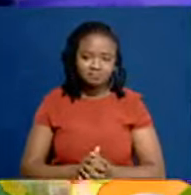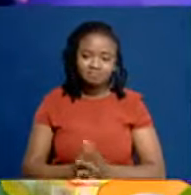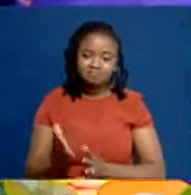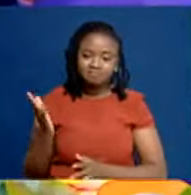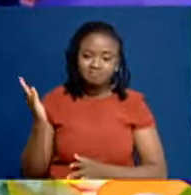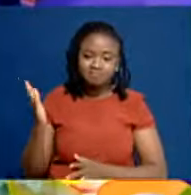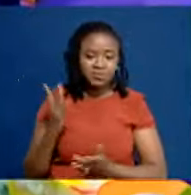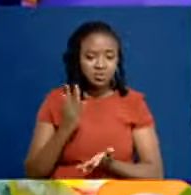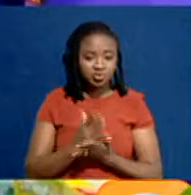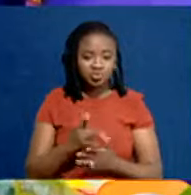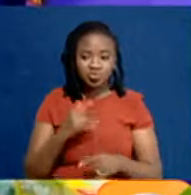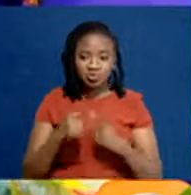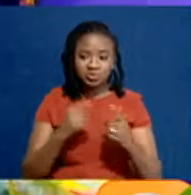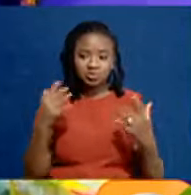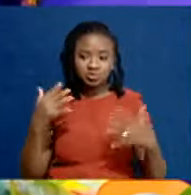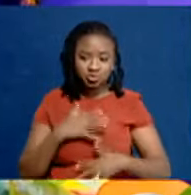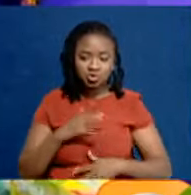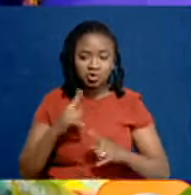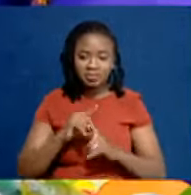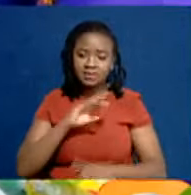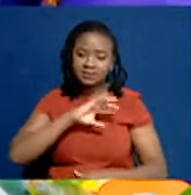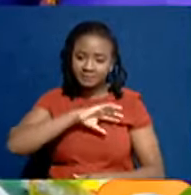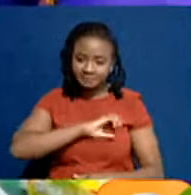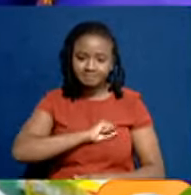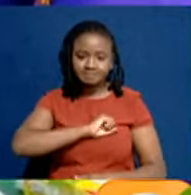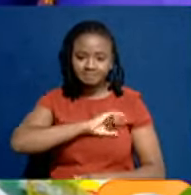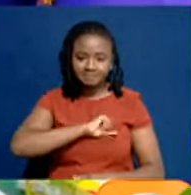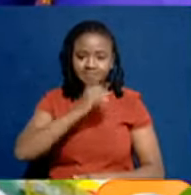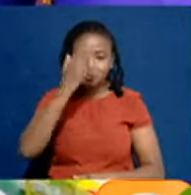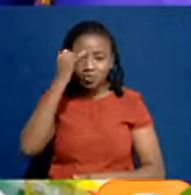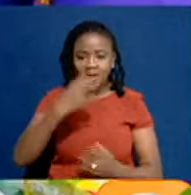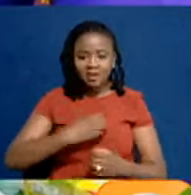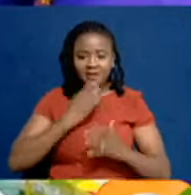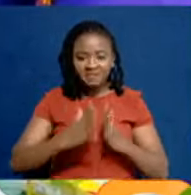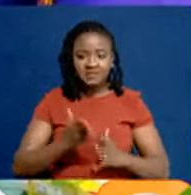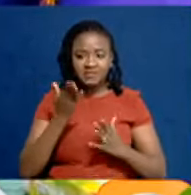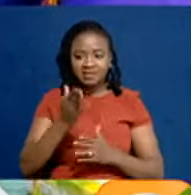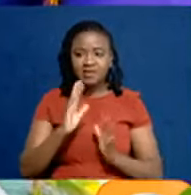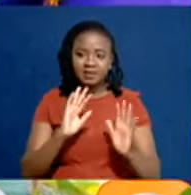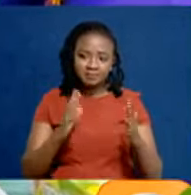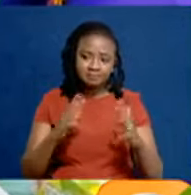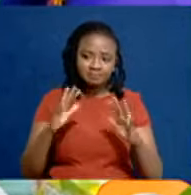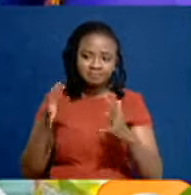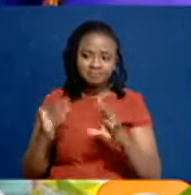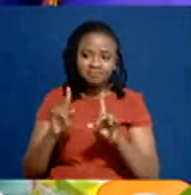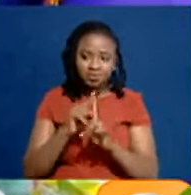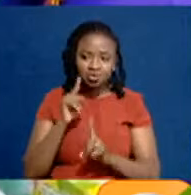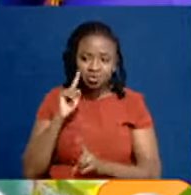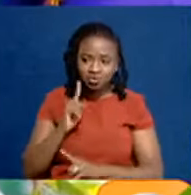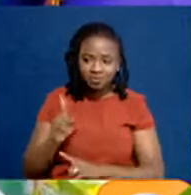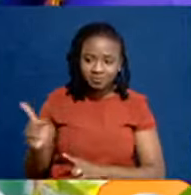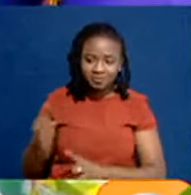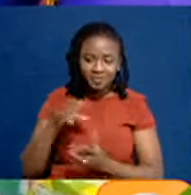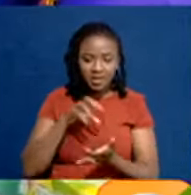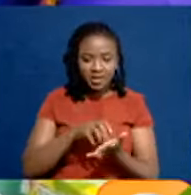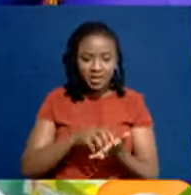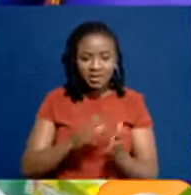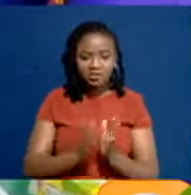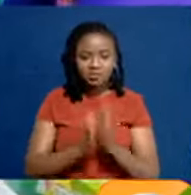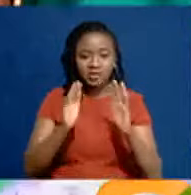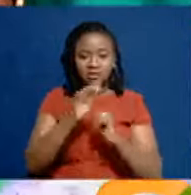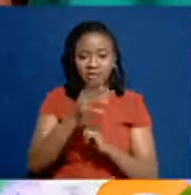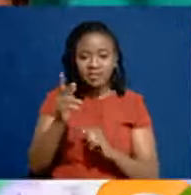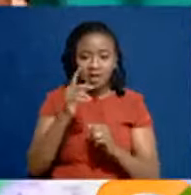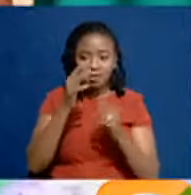in utter shock, put on a brave face as the wedding guests cheered on. The cake that was to signify their union was